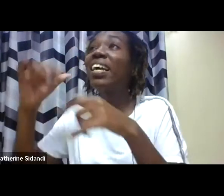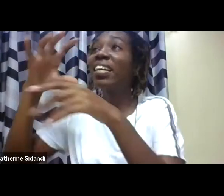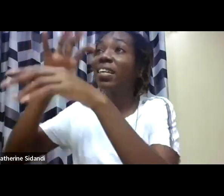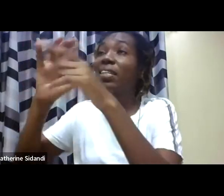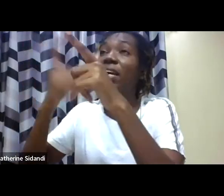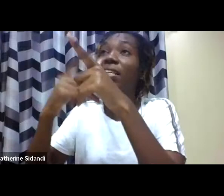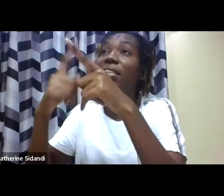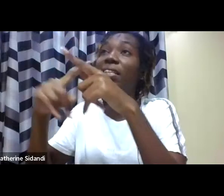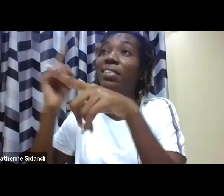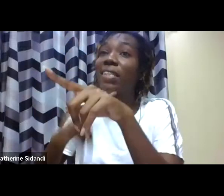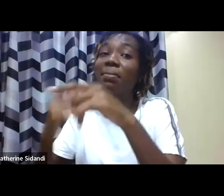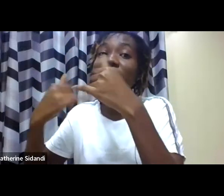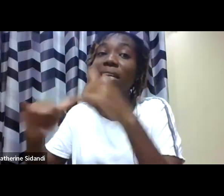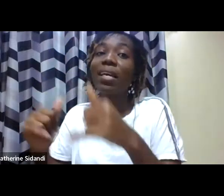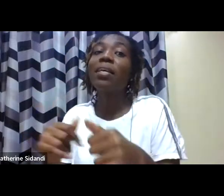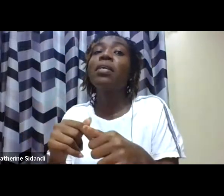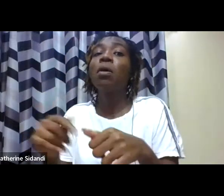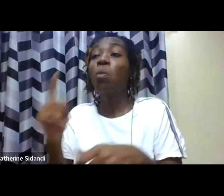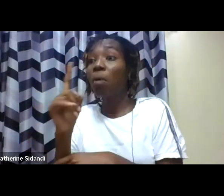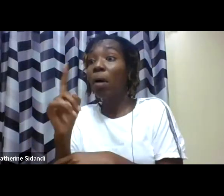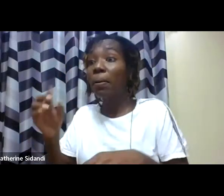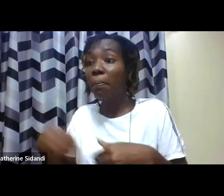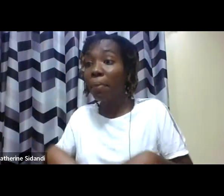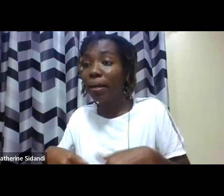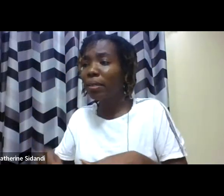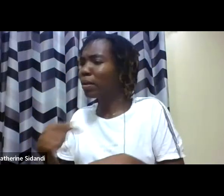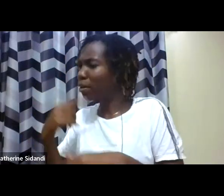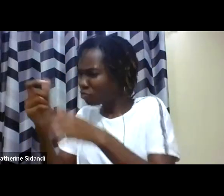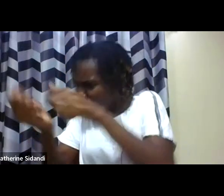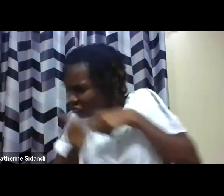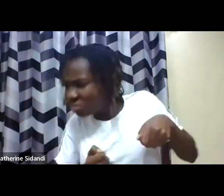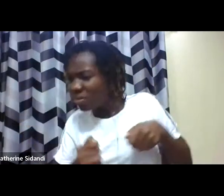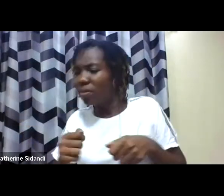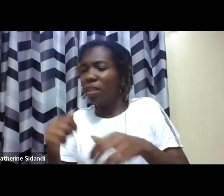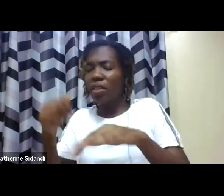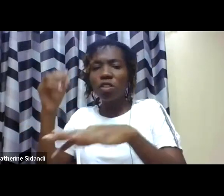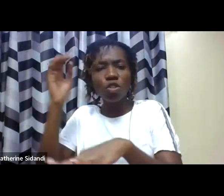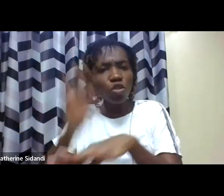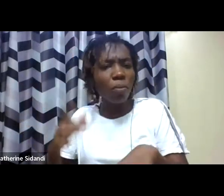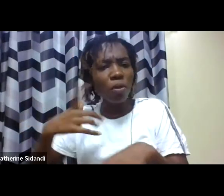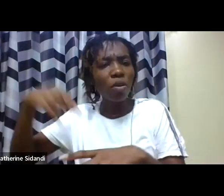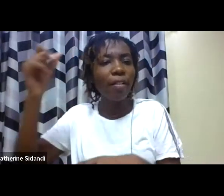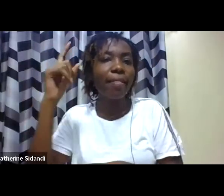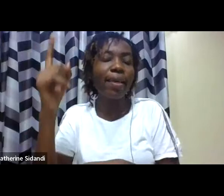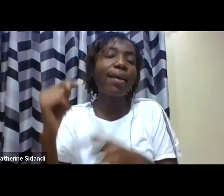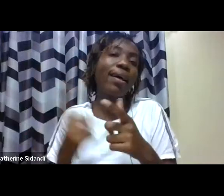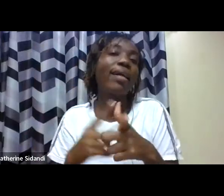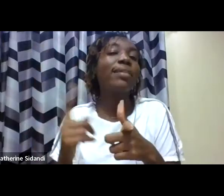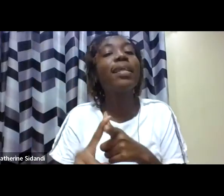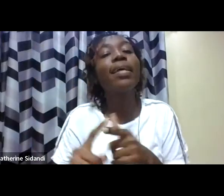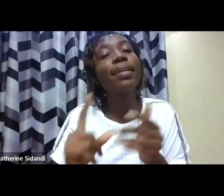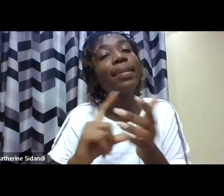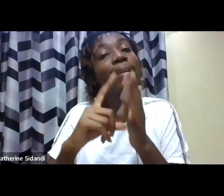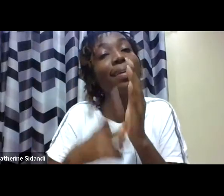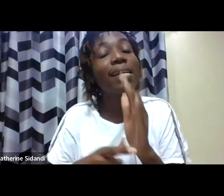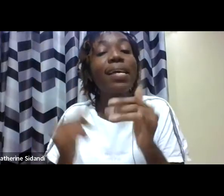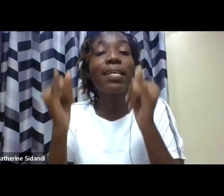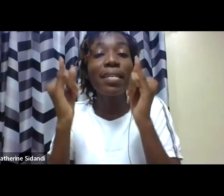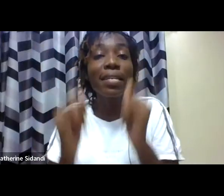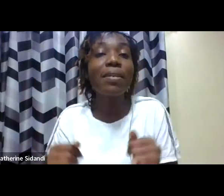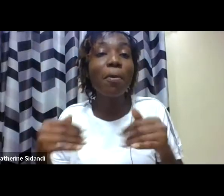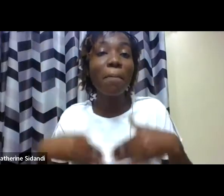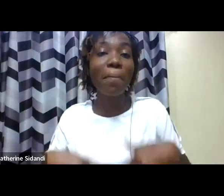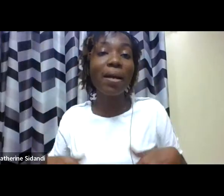this other monkey just pulls it, stop going up there. Anyway, eventually, the new monkeys also just